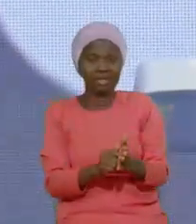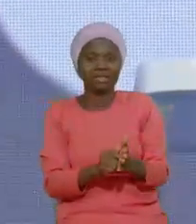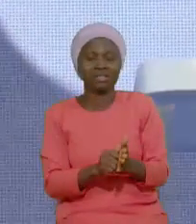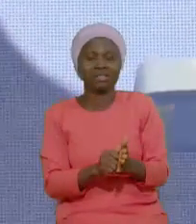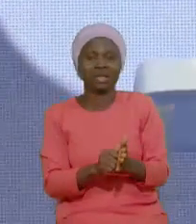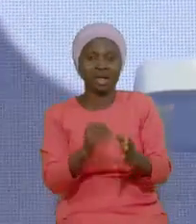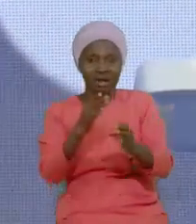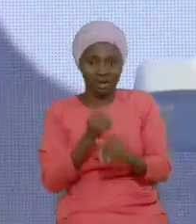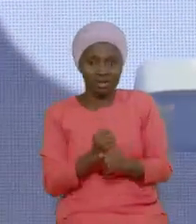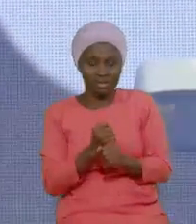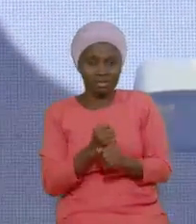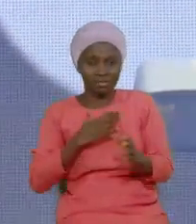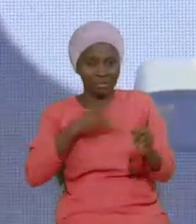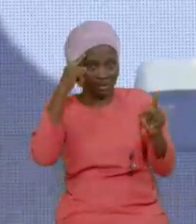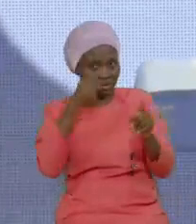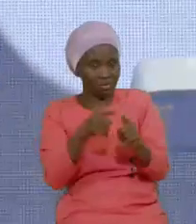sober.